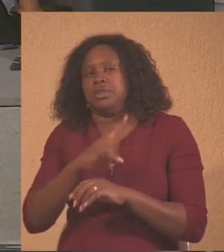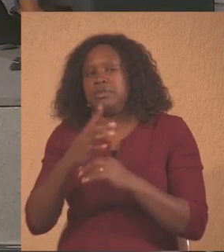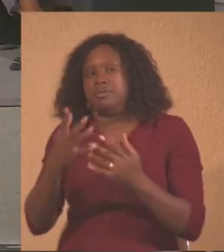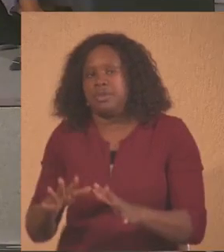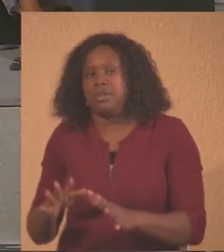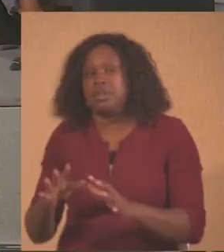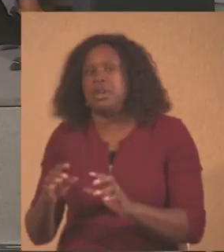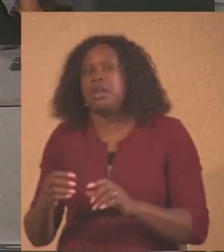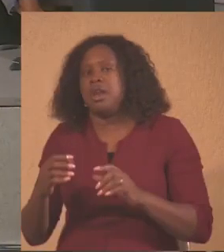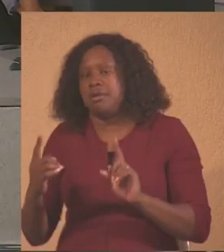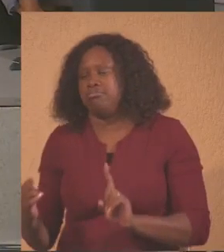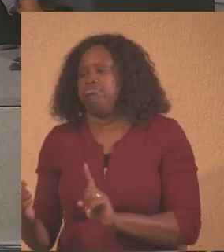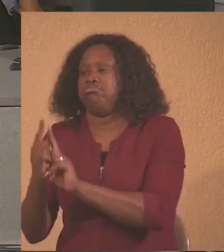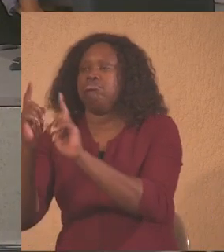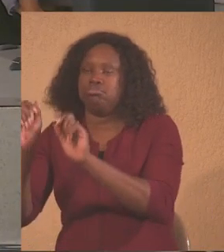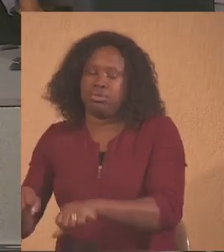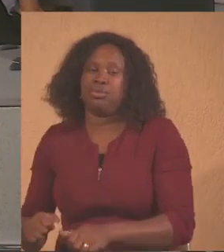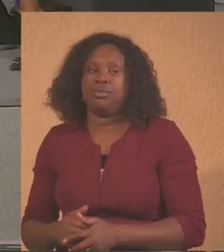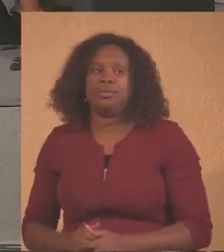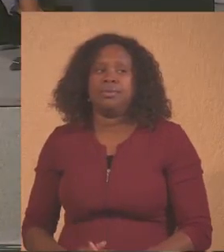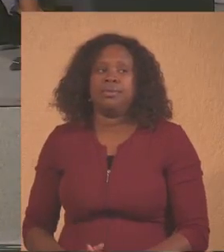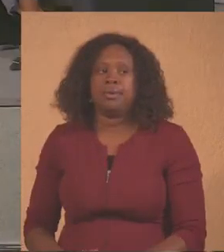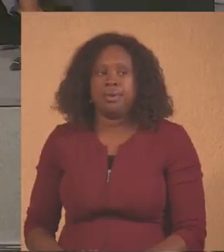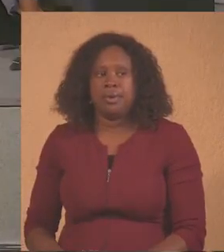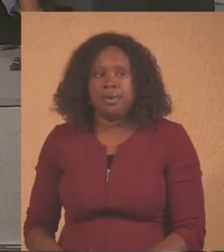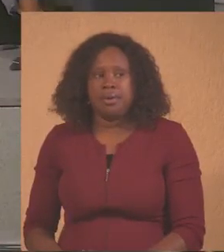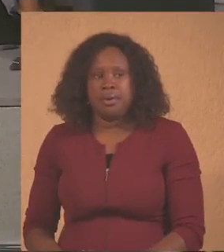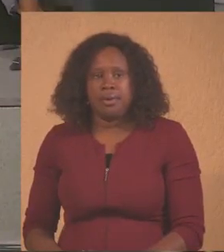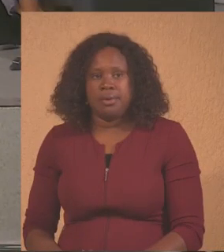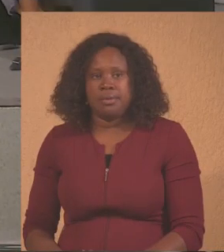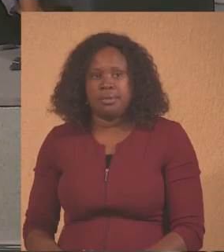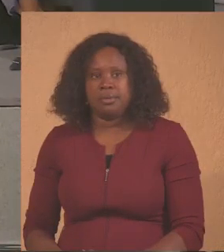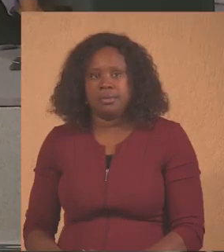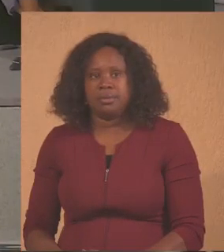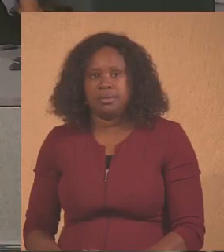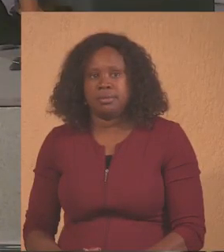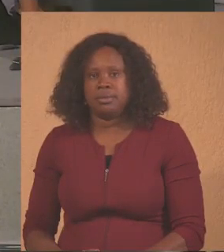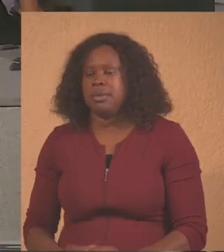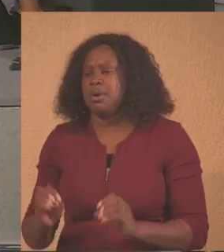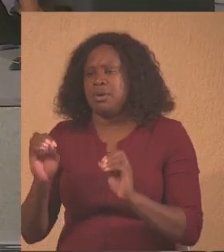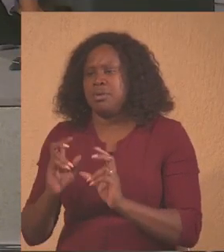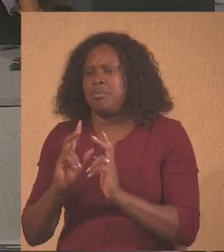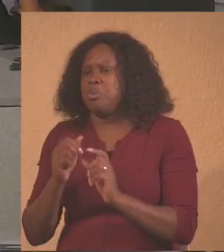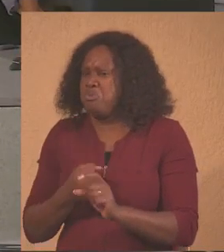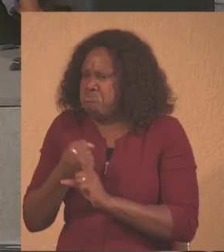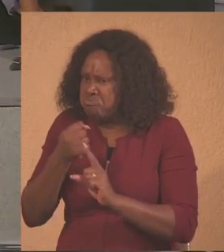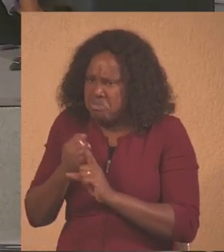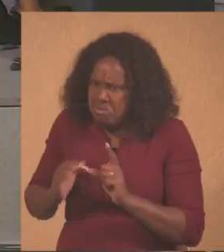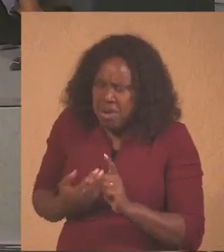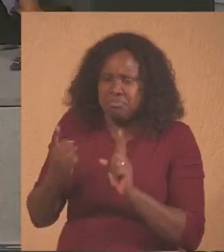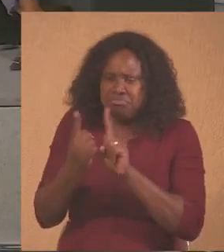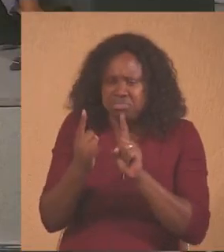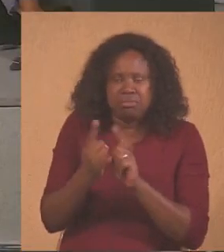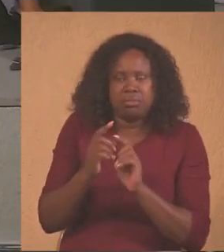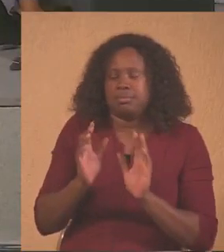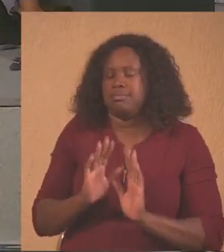happily meet. We do not have such persistence of people persisting, in fact, to